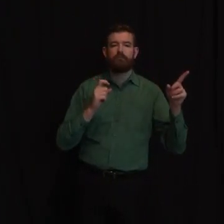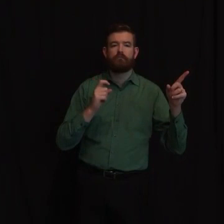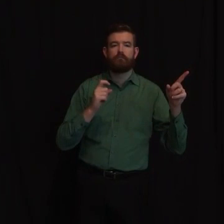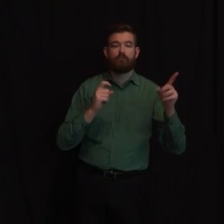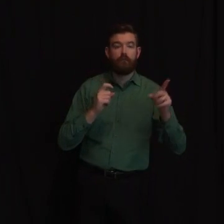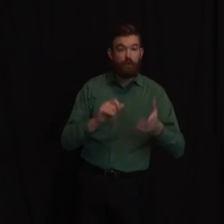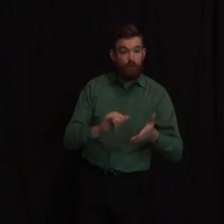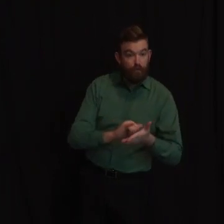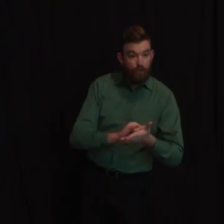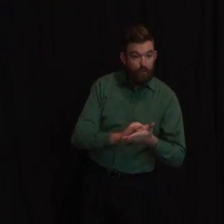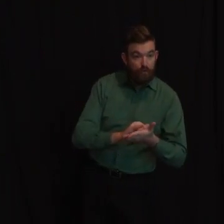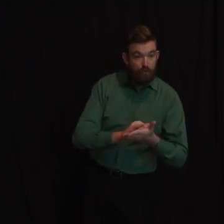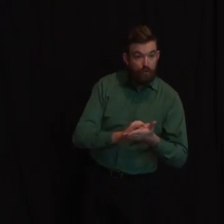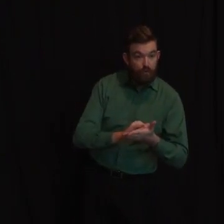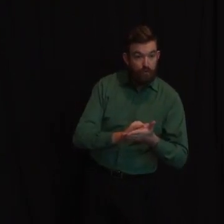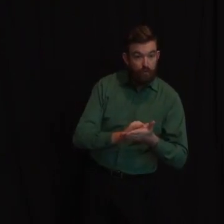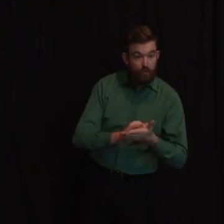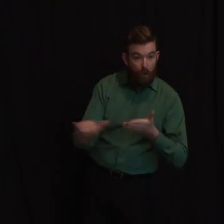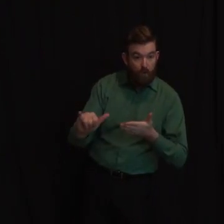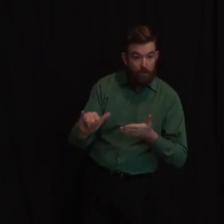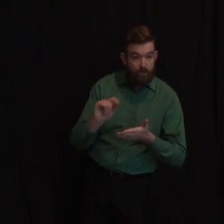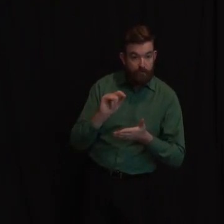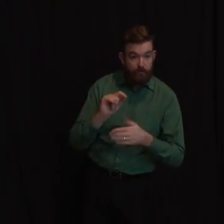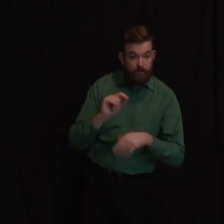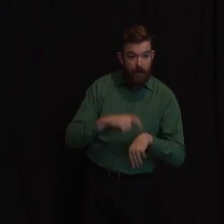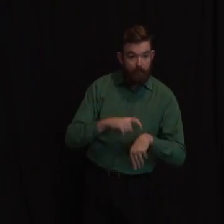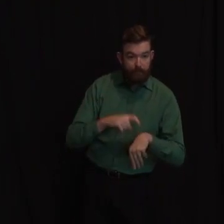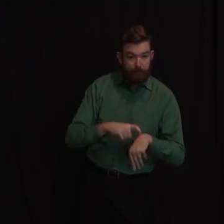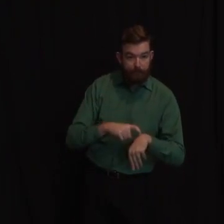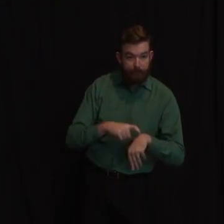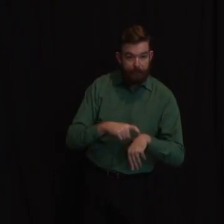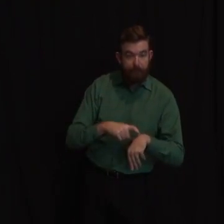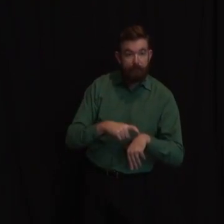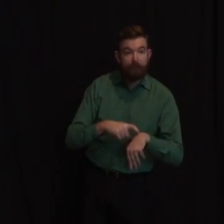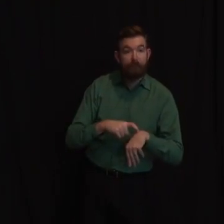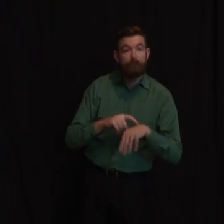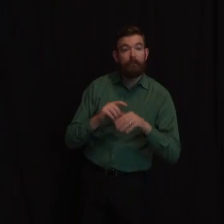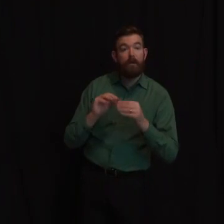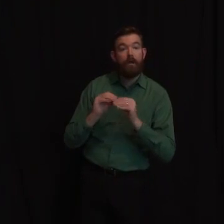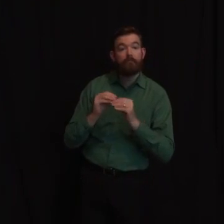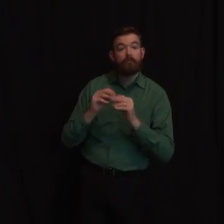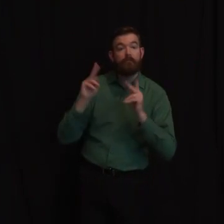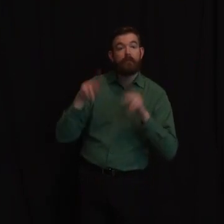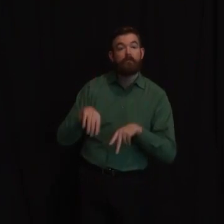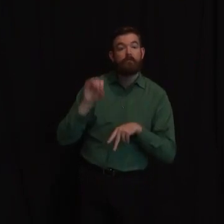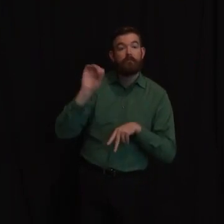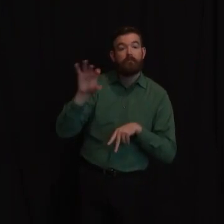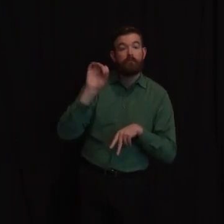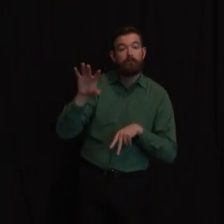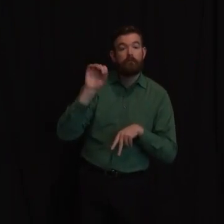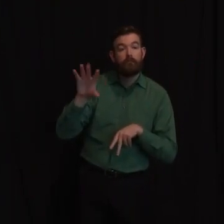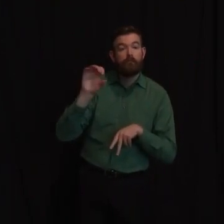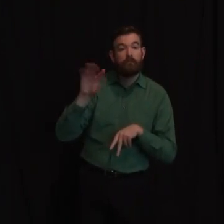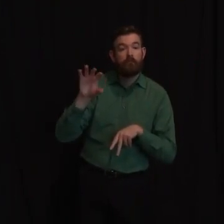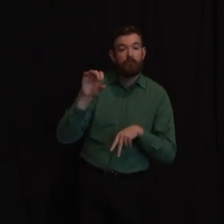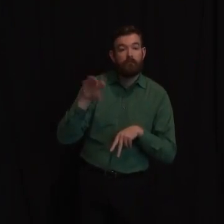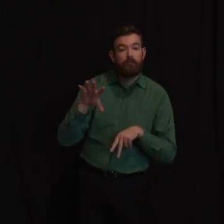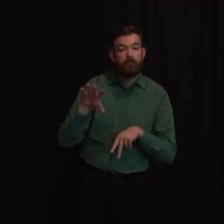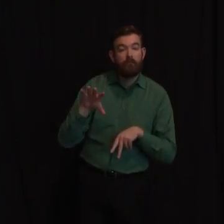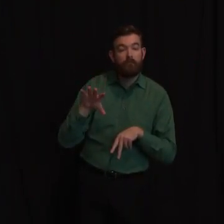fatality numbers provided every day suspected cases plus confirmed cases, or are they just